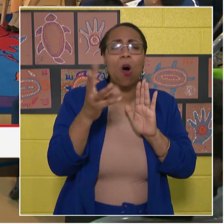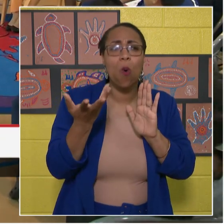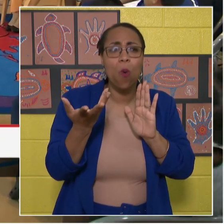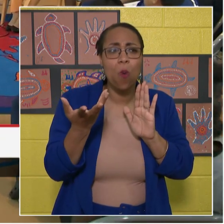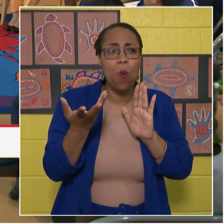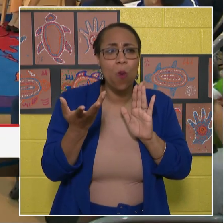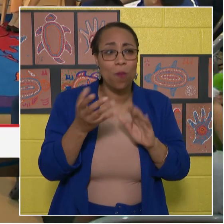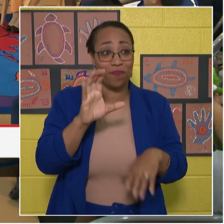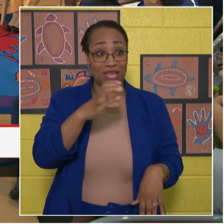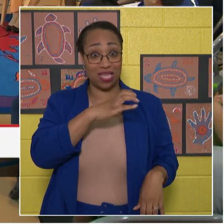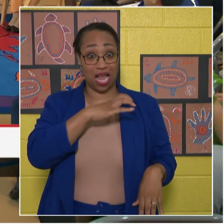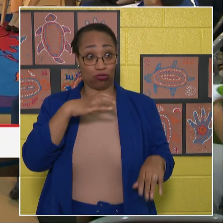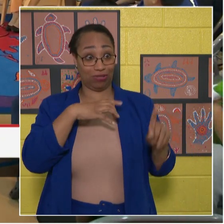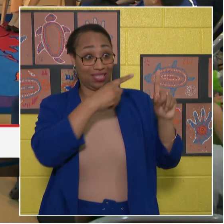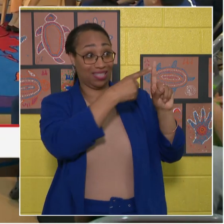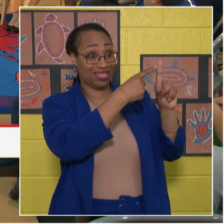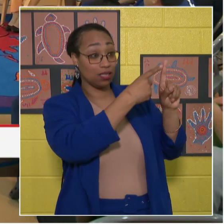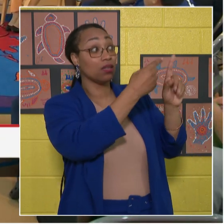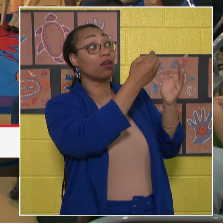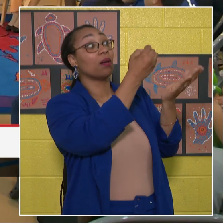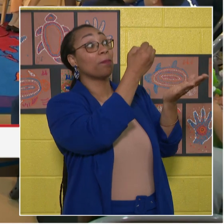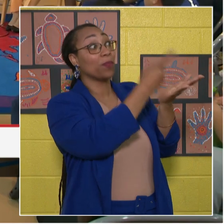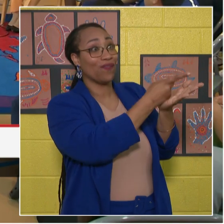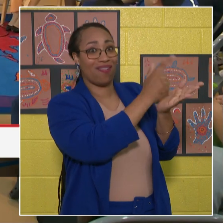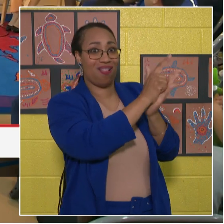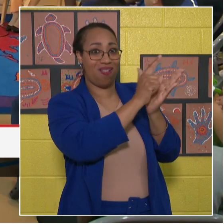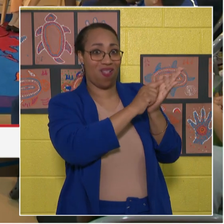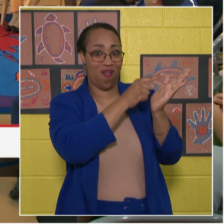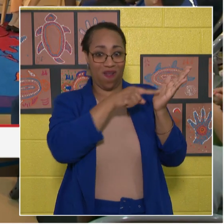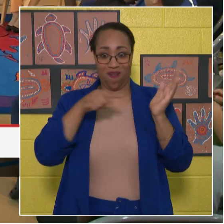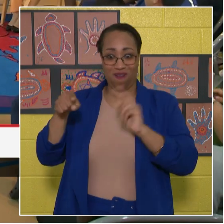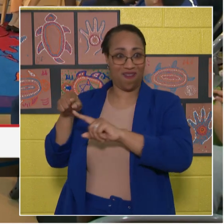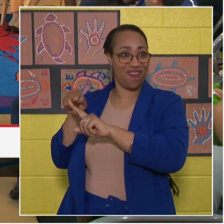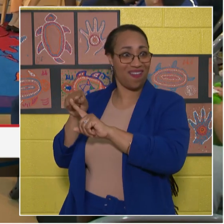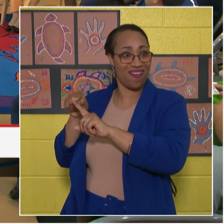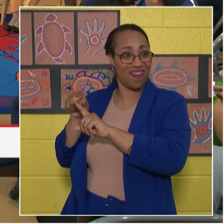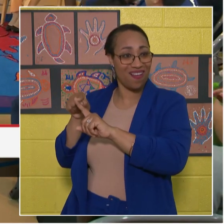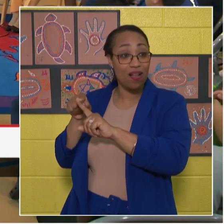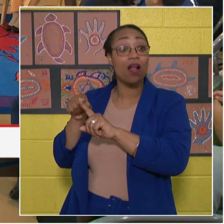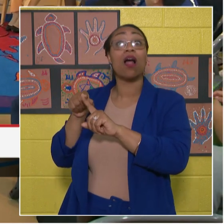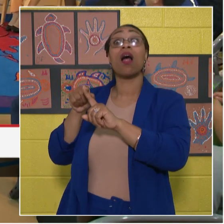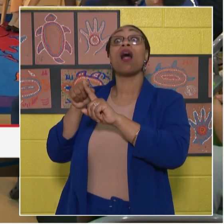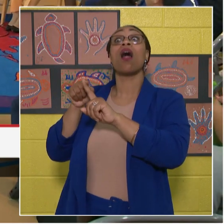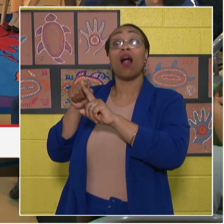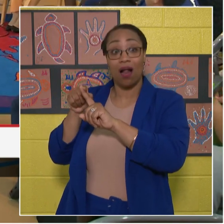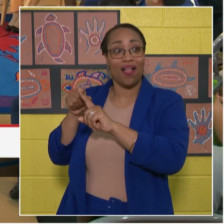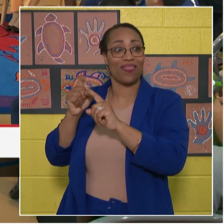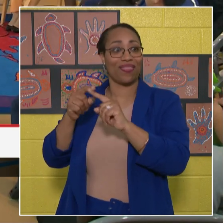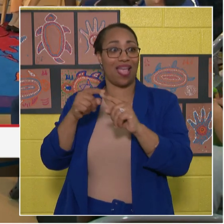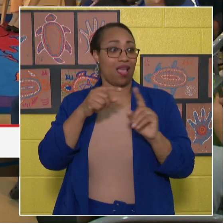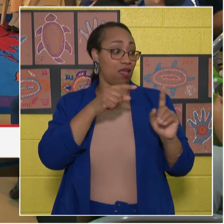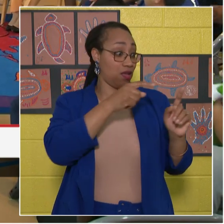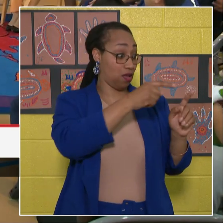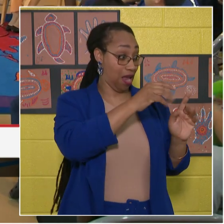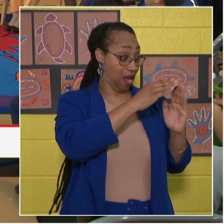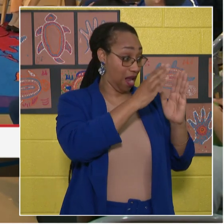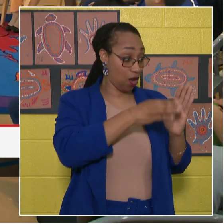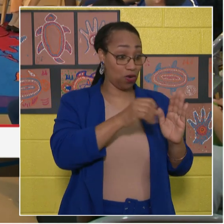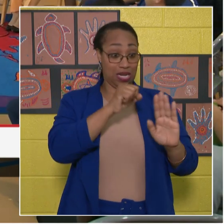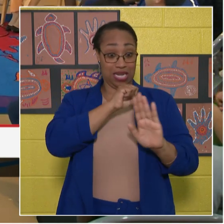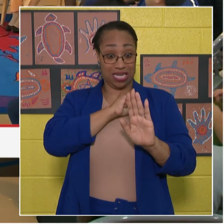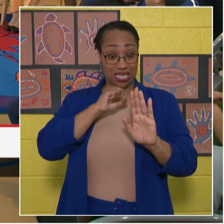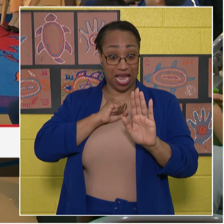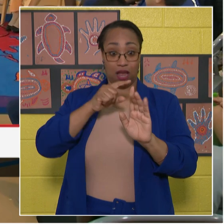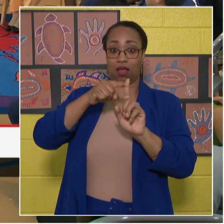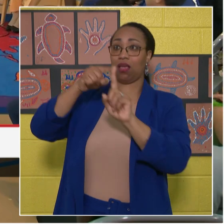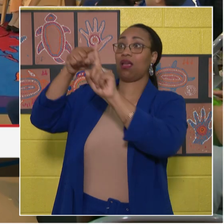of Representatives and the Senate, and signed by the President of the United States. And so while we have